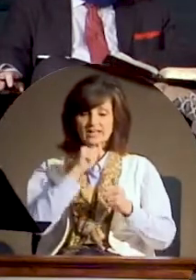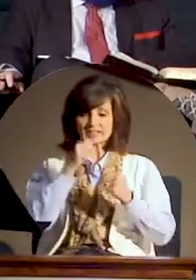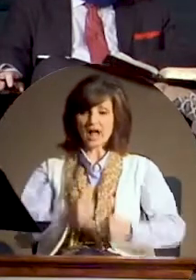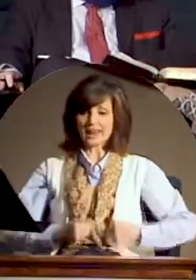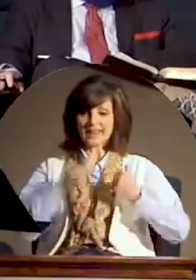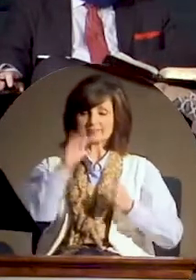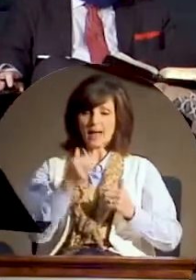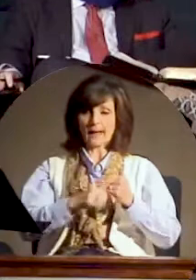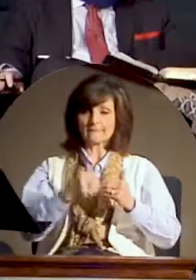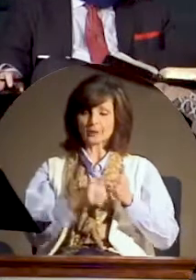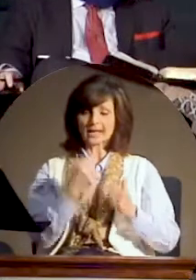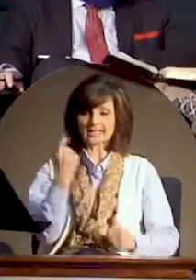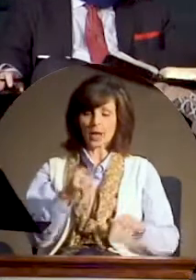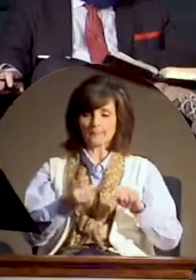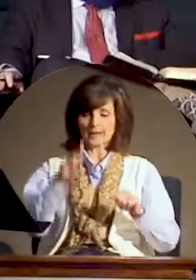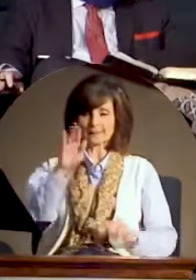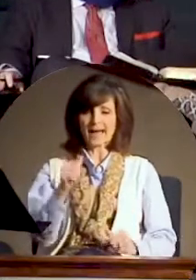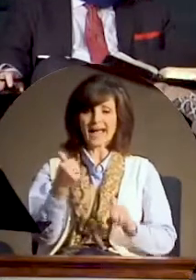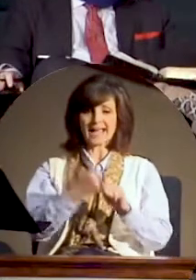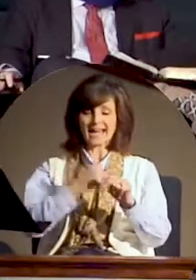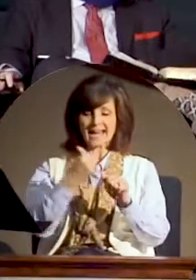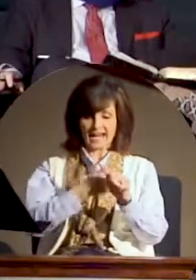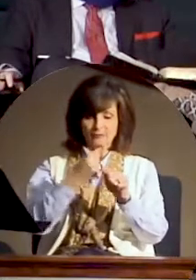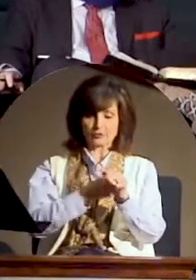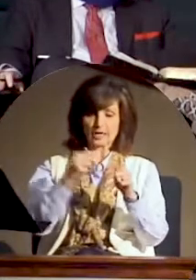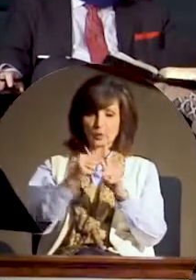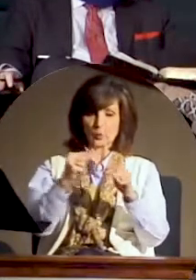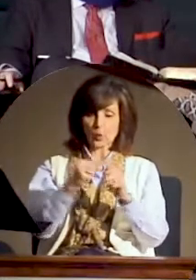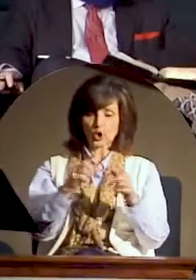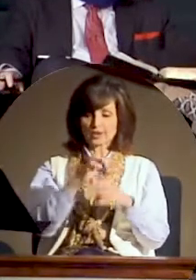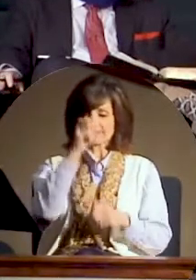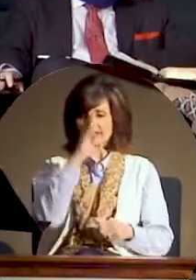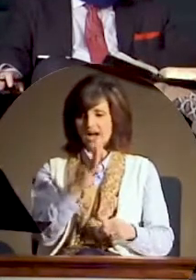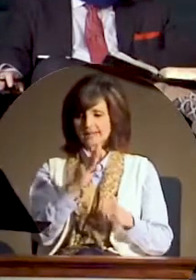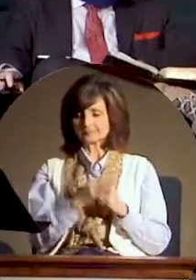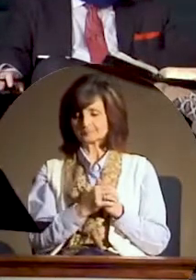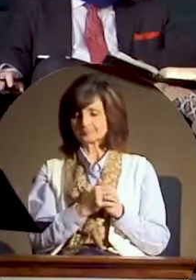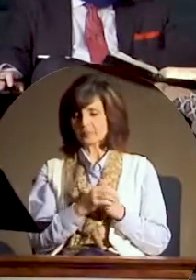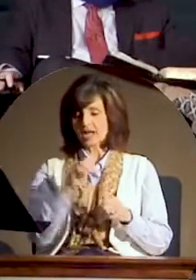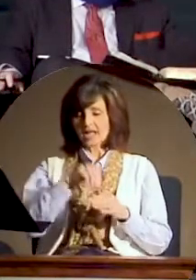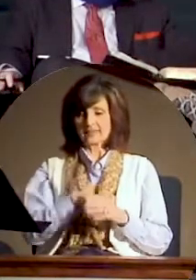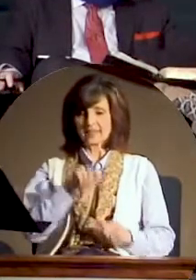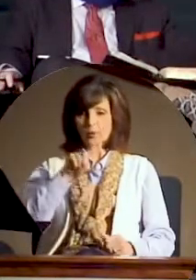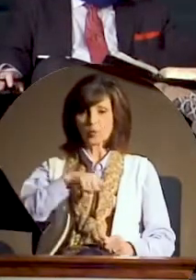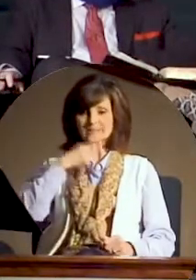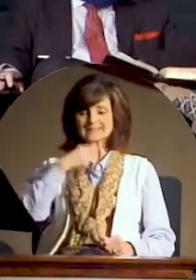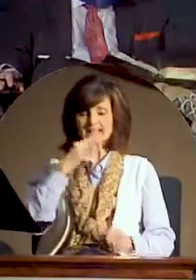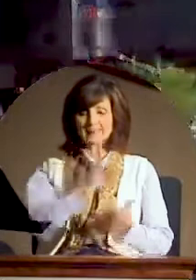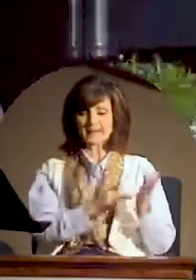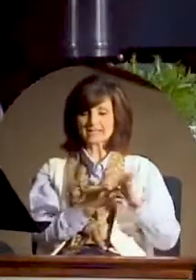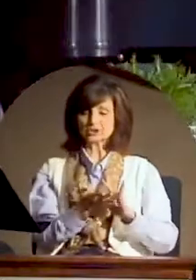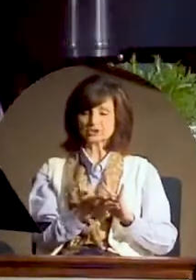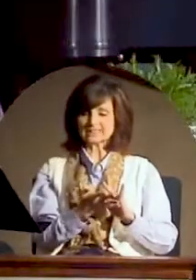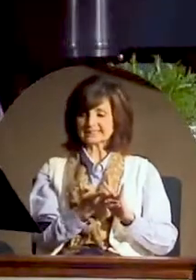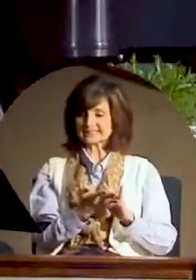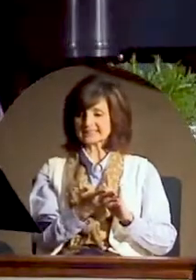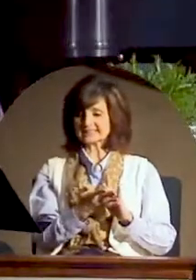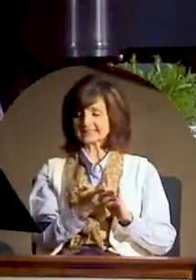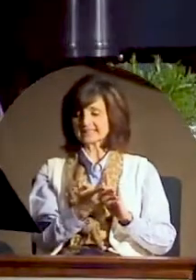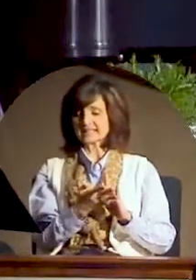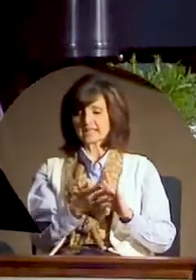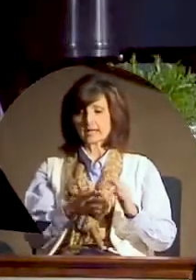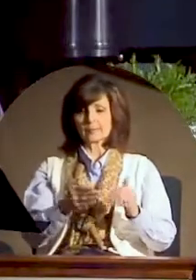bread alone, but by every word of God. In that one statement, Jesus stamped his divine